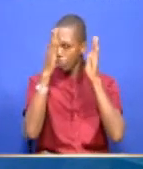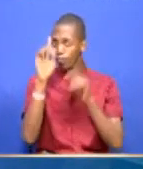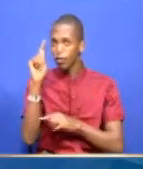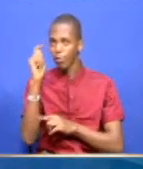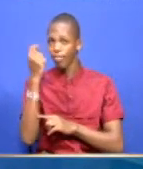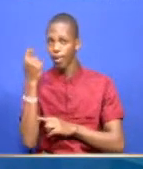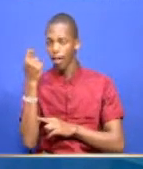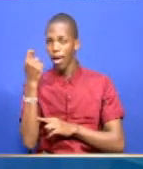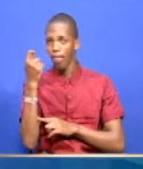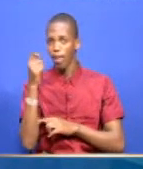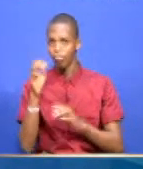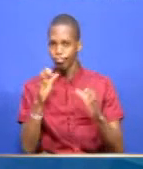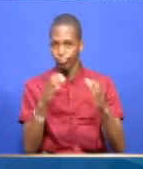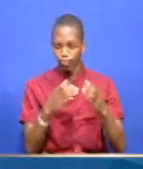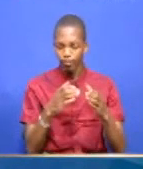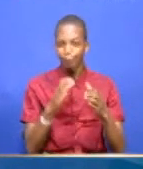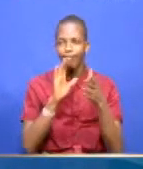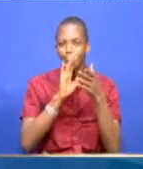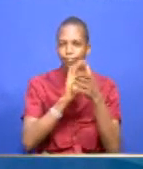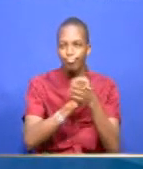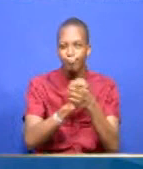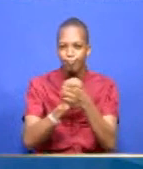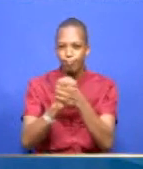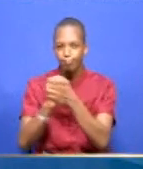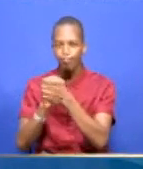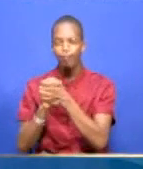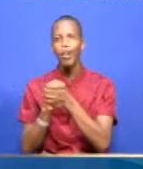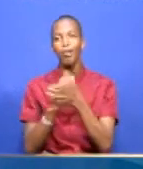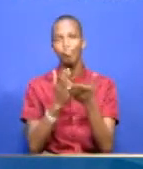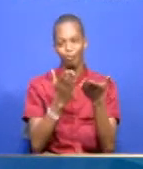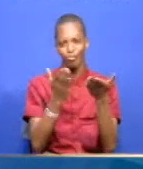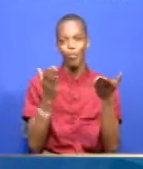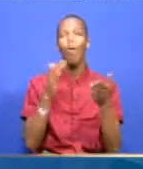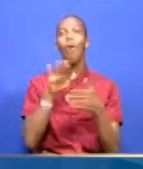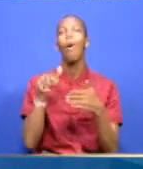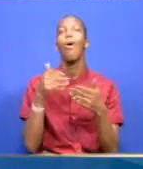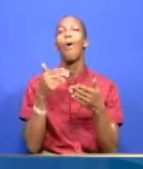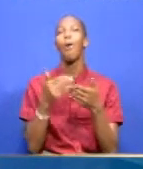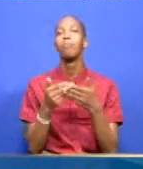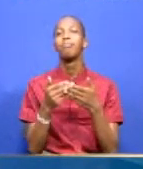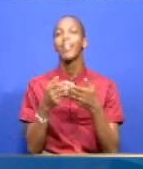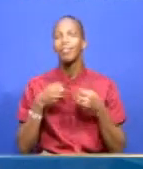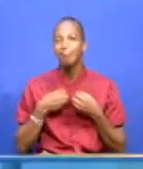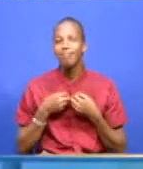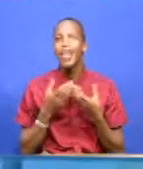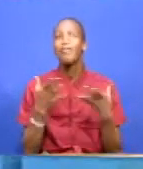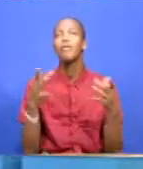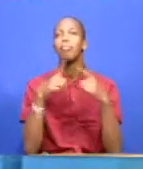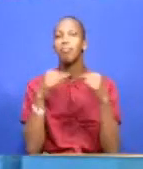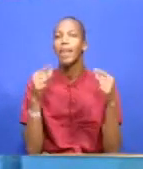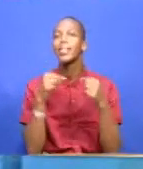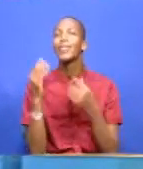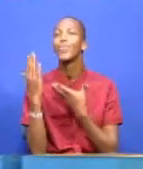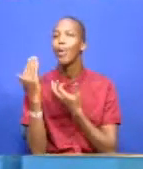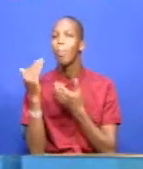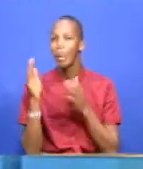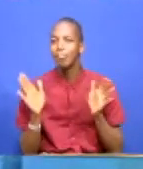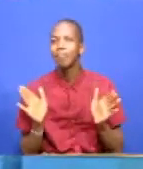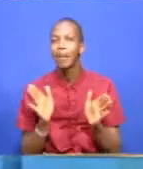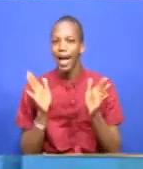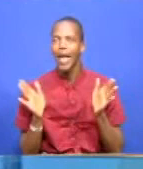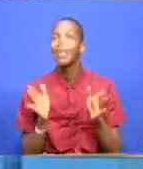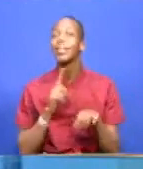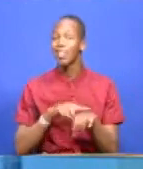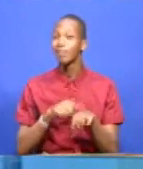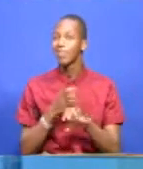bring to all of you, our dear Christians and people of goodwill, a message of hope and encouragement during this difficult